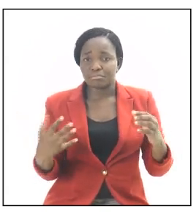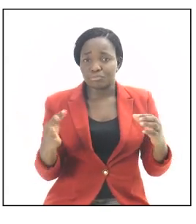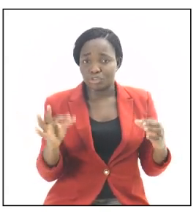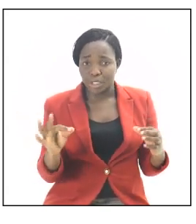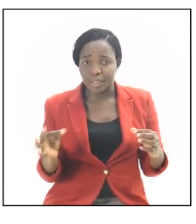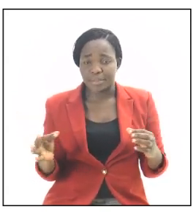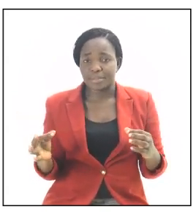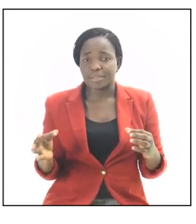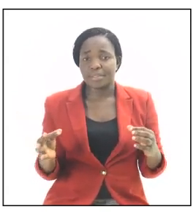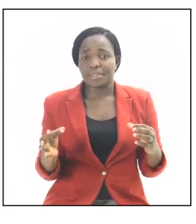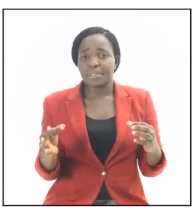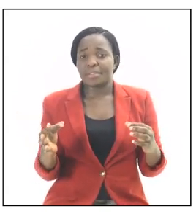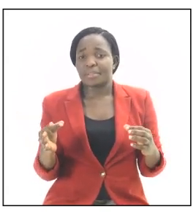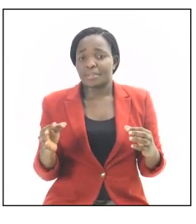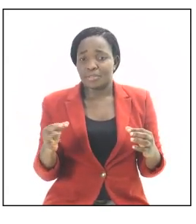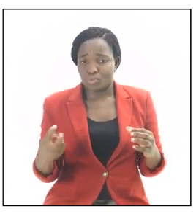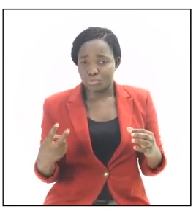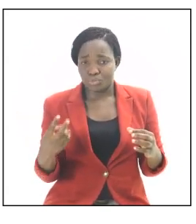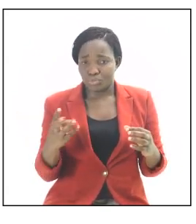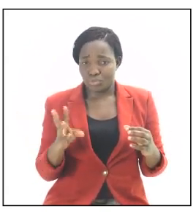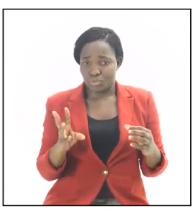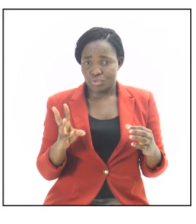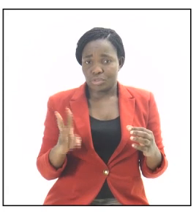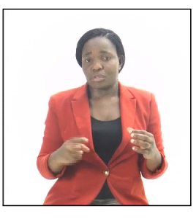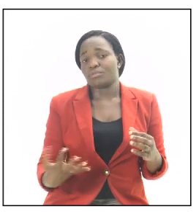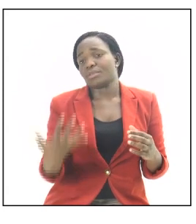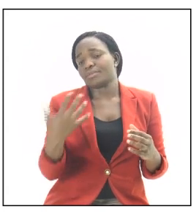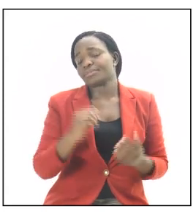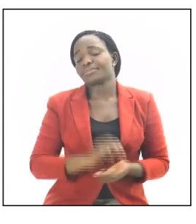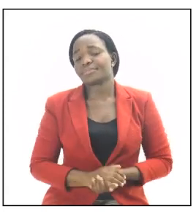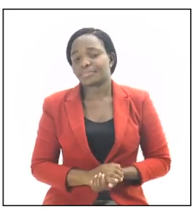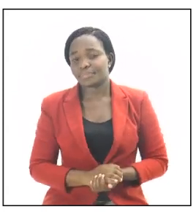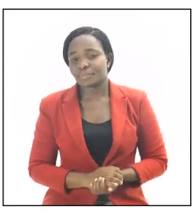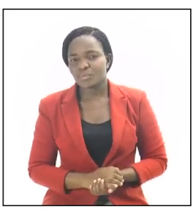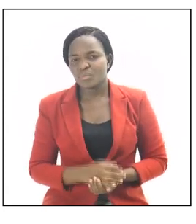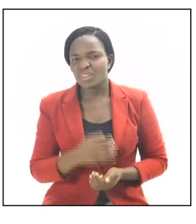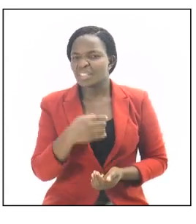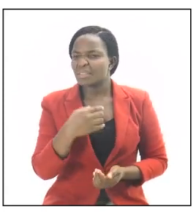314159265. But again, in most cases, just